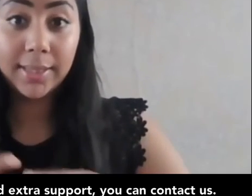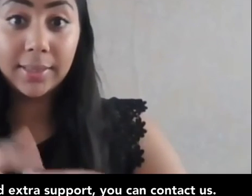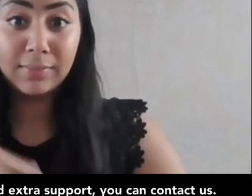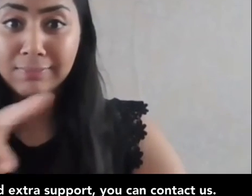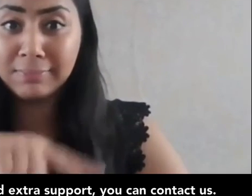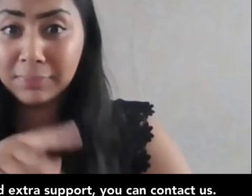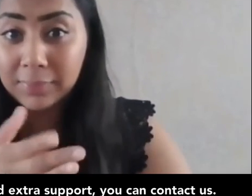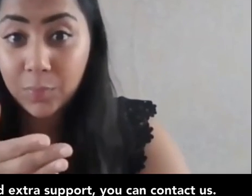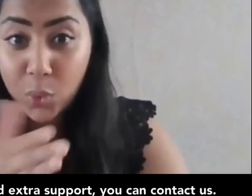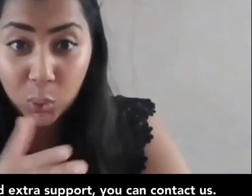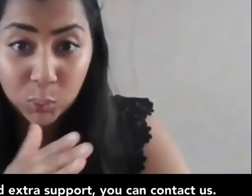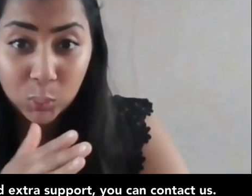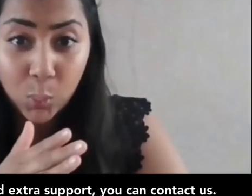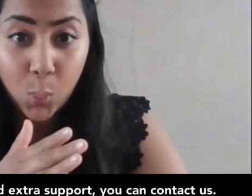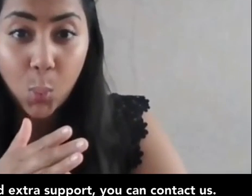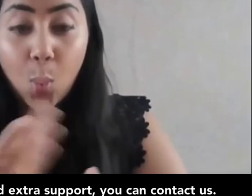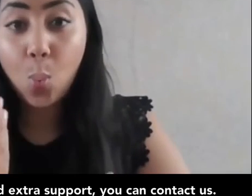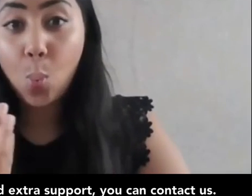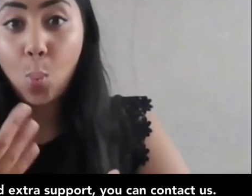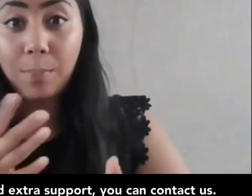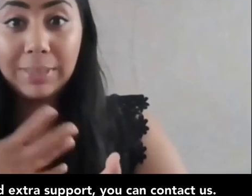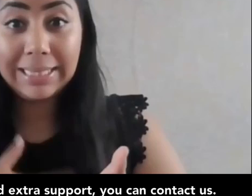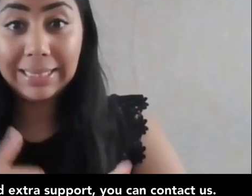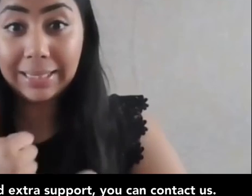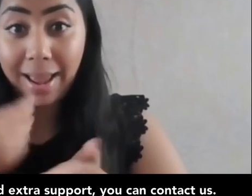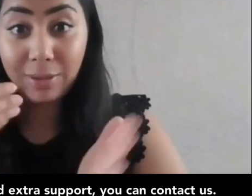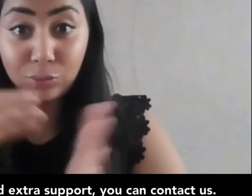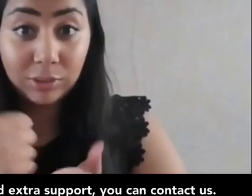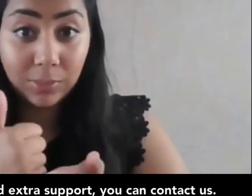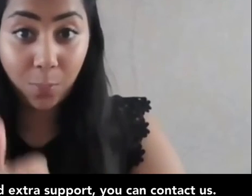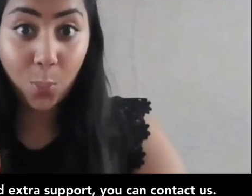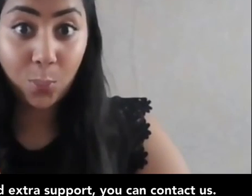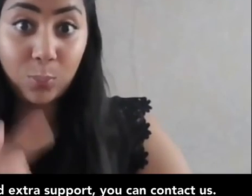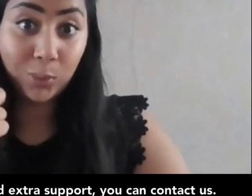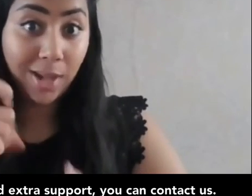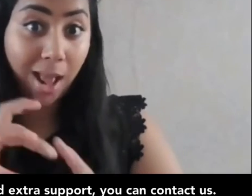If you're not sure or you need extra support, you can contact us.